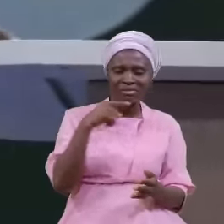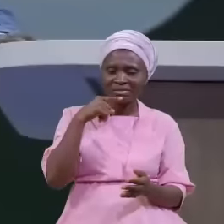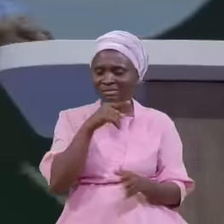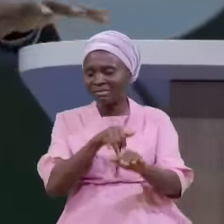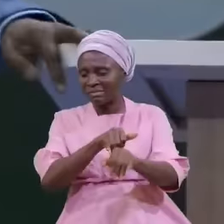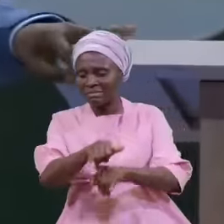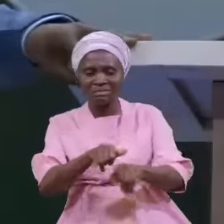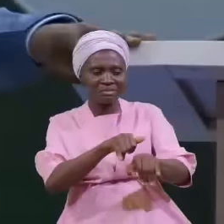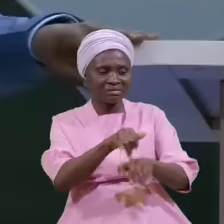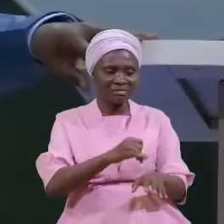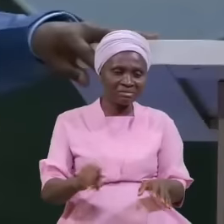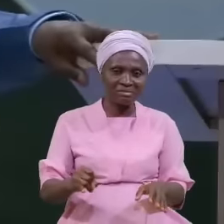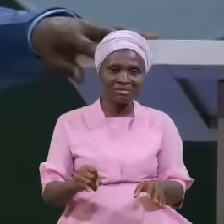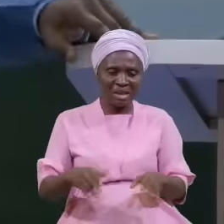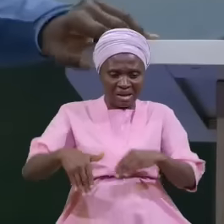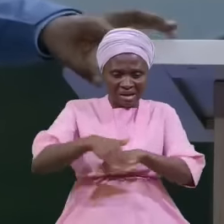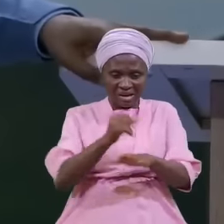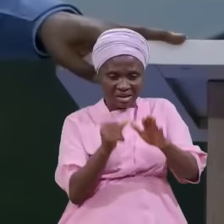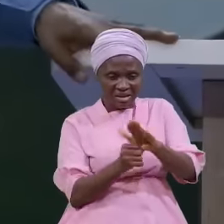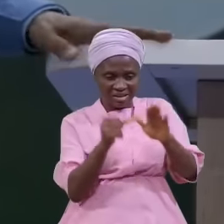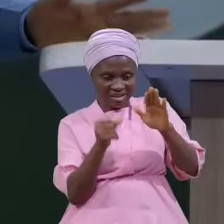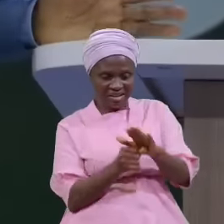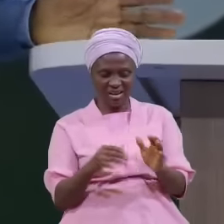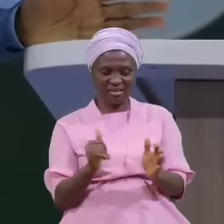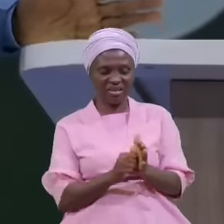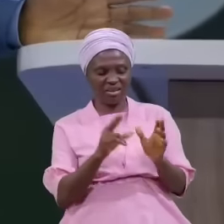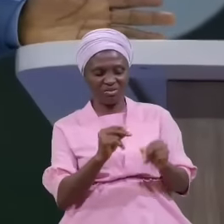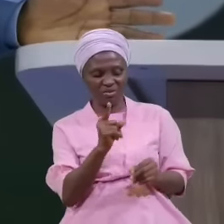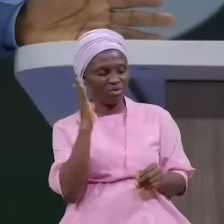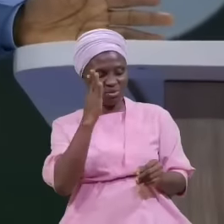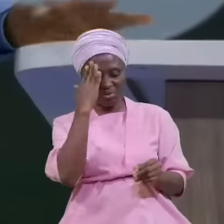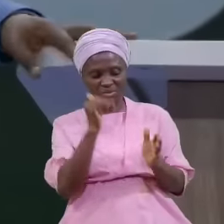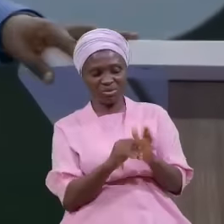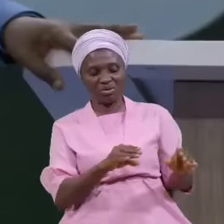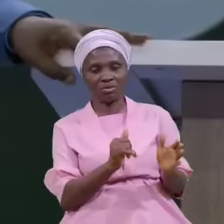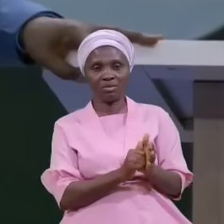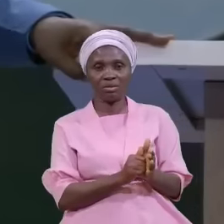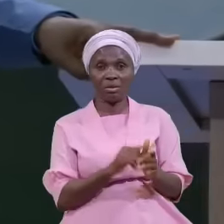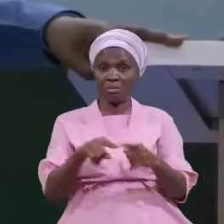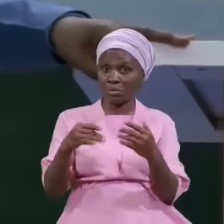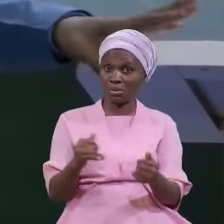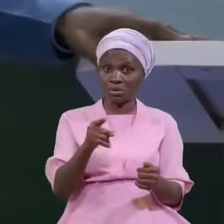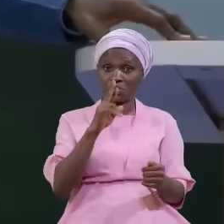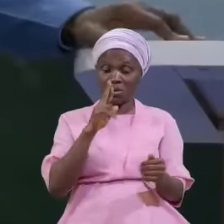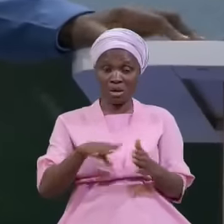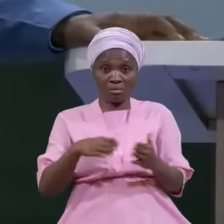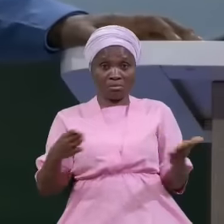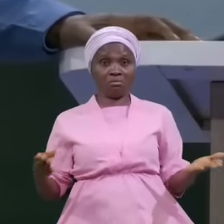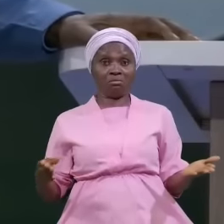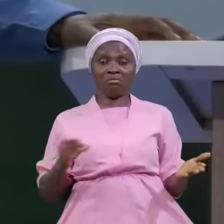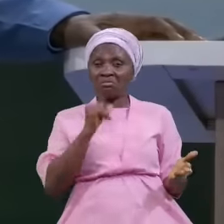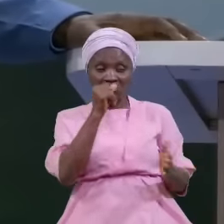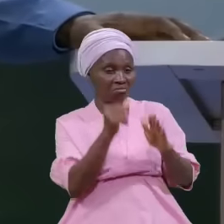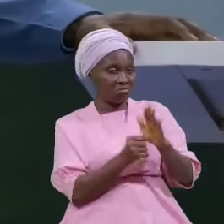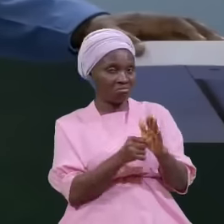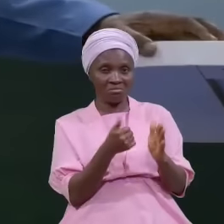covering up. Nobody will know that you did this, but now you come out. You say, I'm not covering up anymore. I have